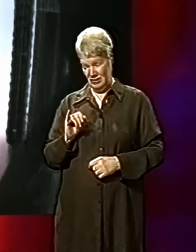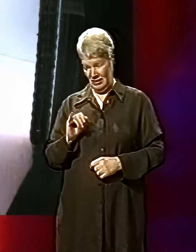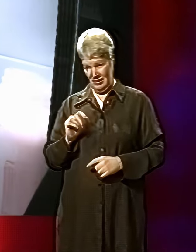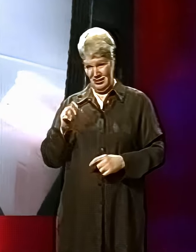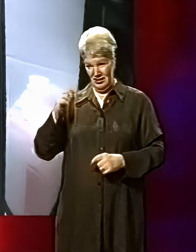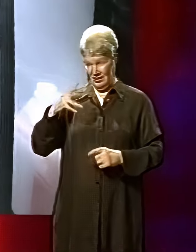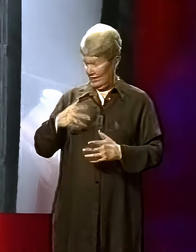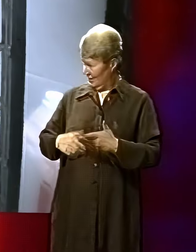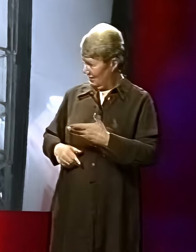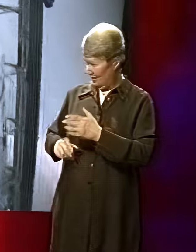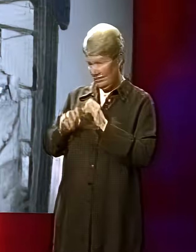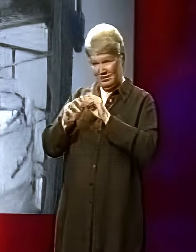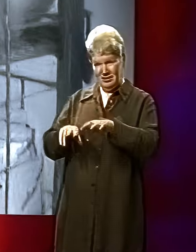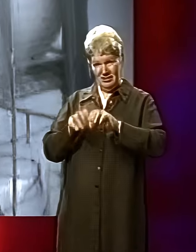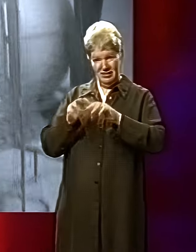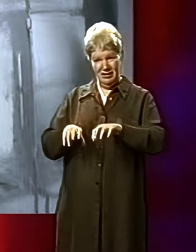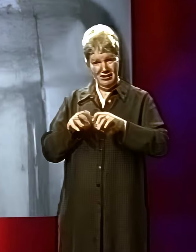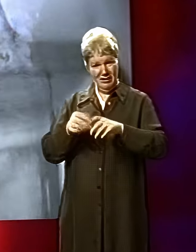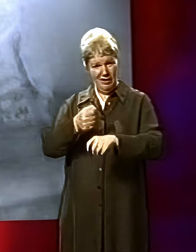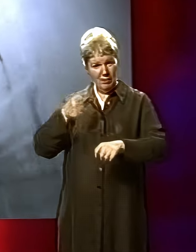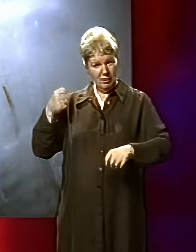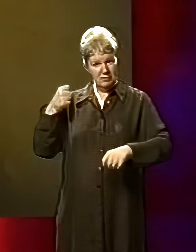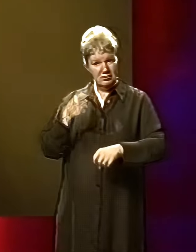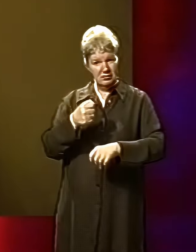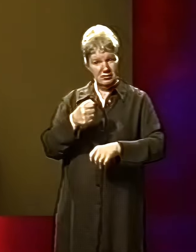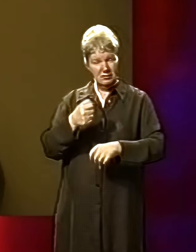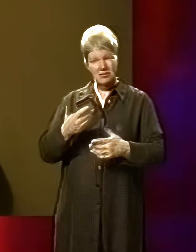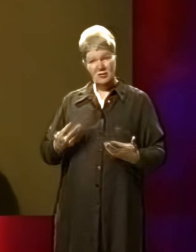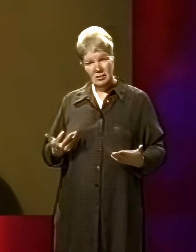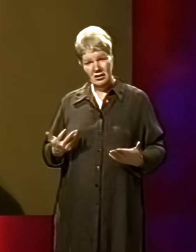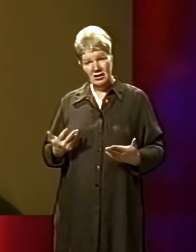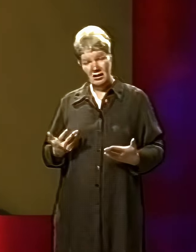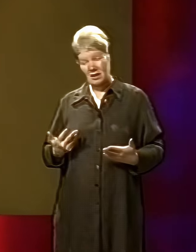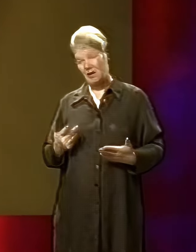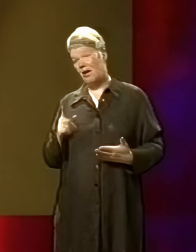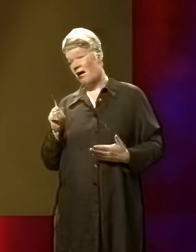room as a store cupboard. And